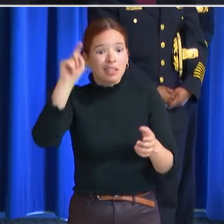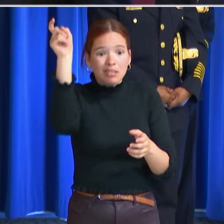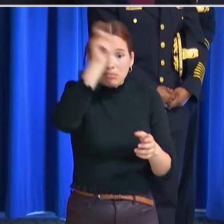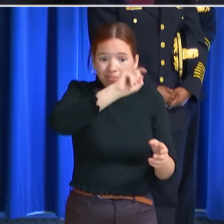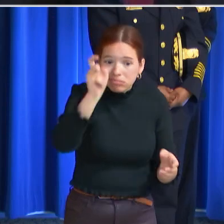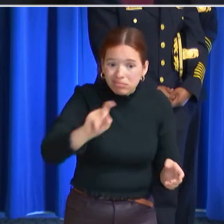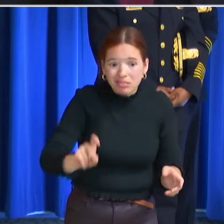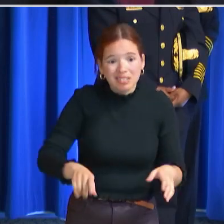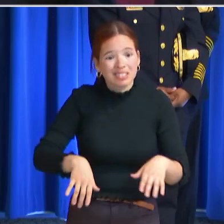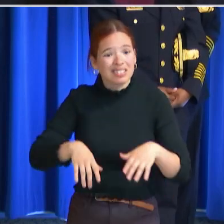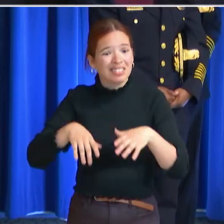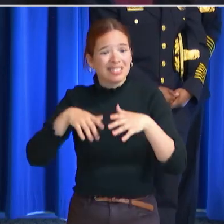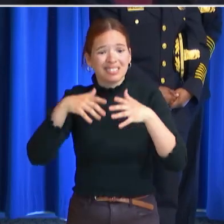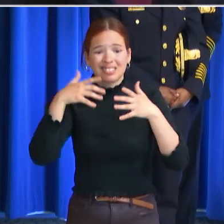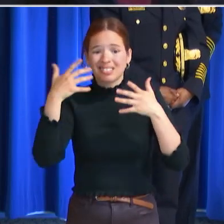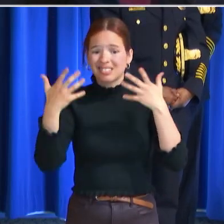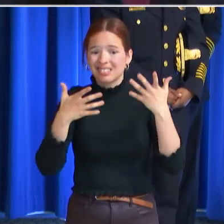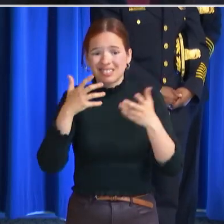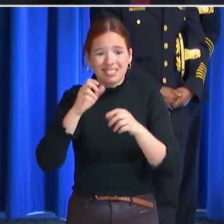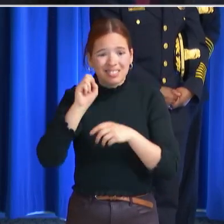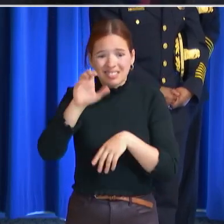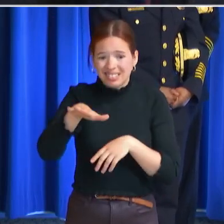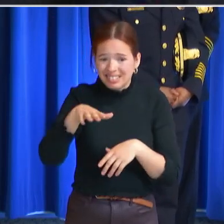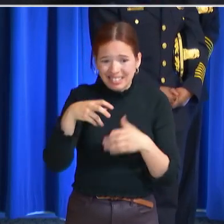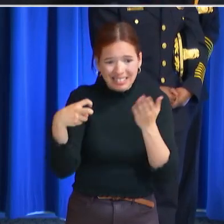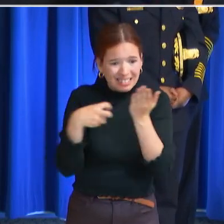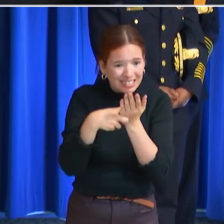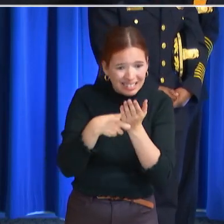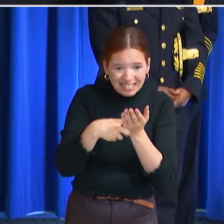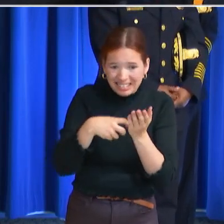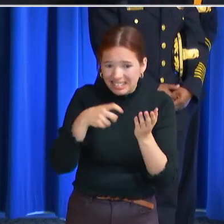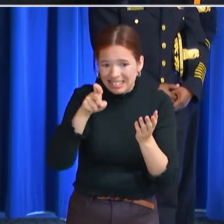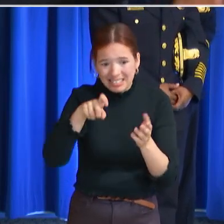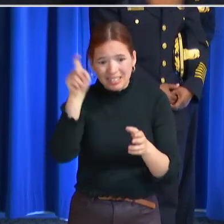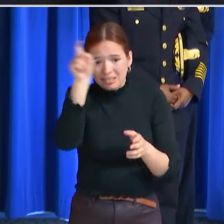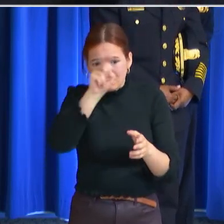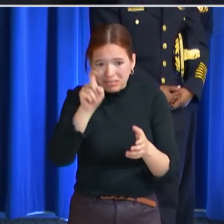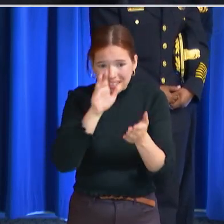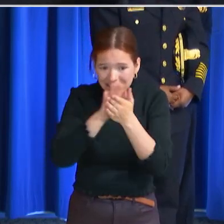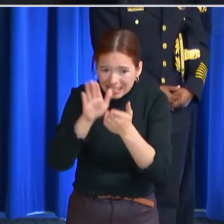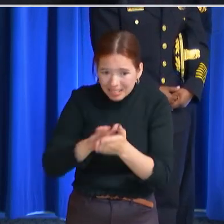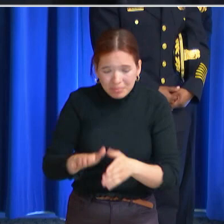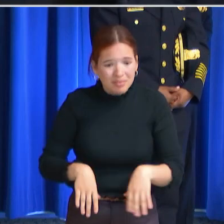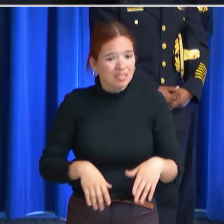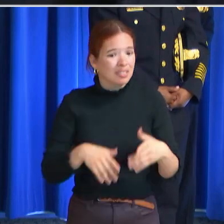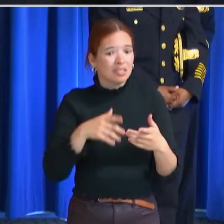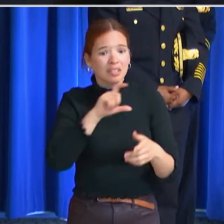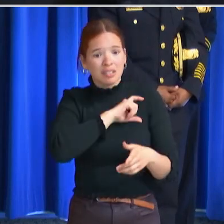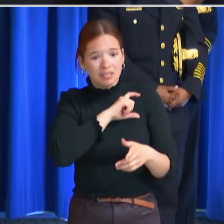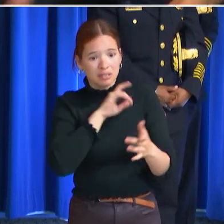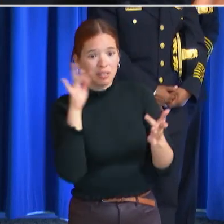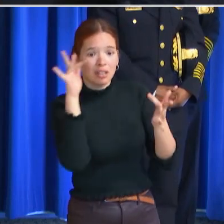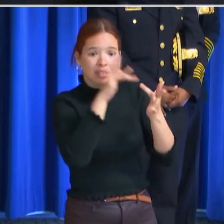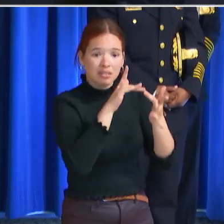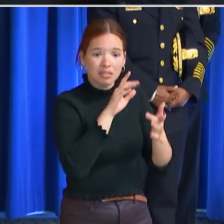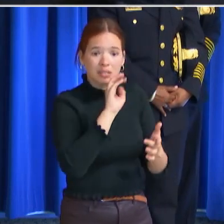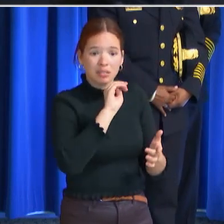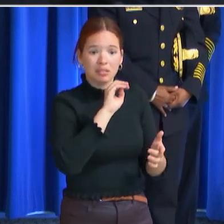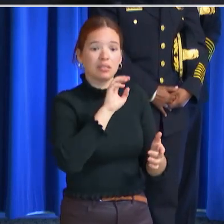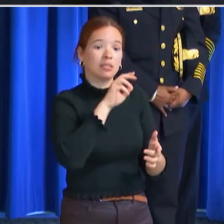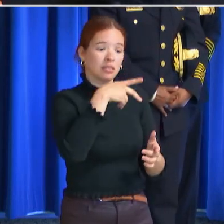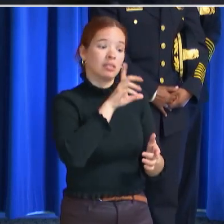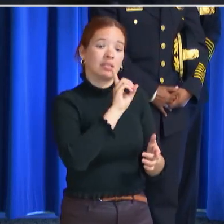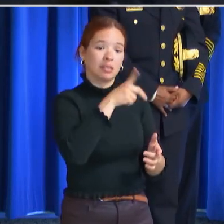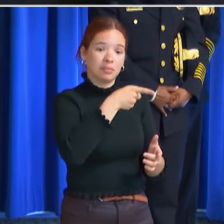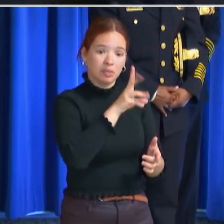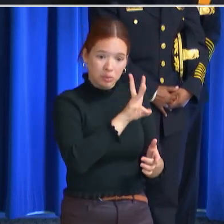in a 311 ticket to say, hey, this graffiti needs to be cleaned up. There's nothing wrong with our officers reaching out to our partners at DPW saying, hey, it's a bunch of trash or it's a car